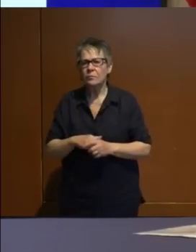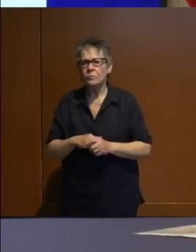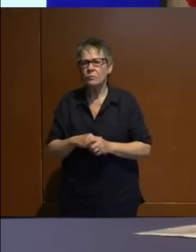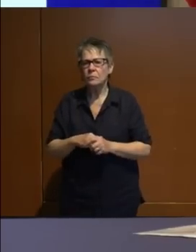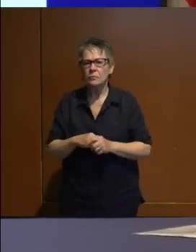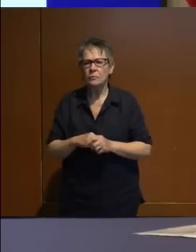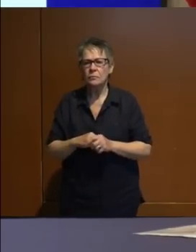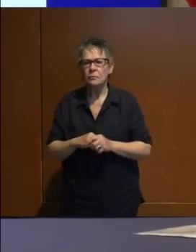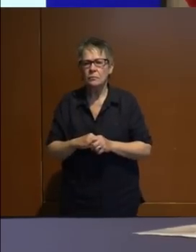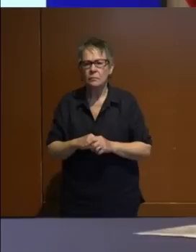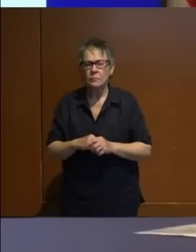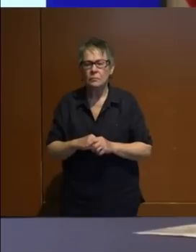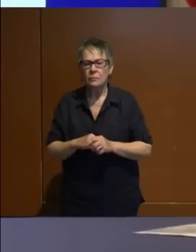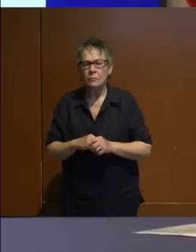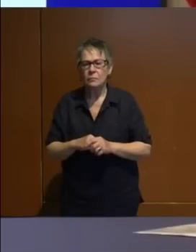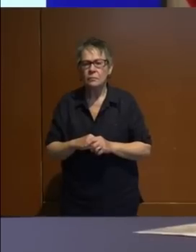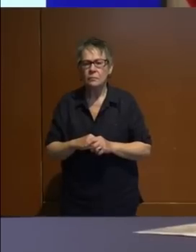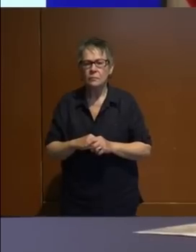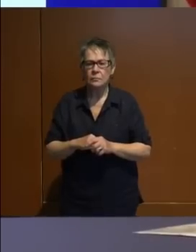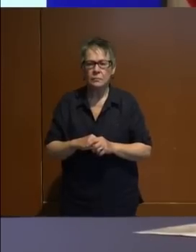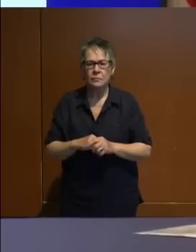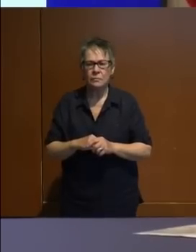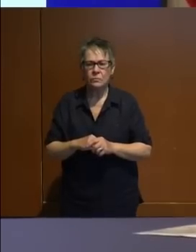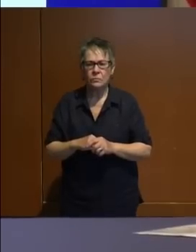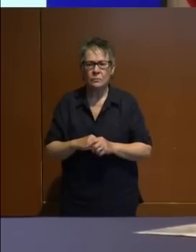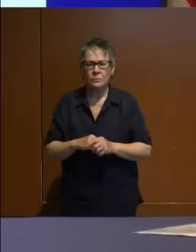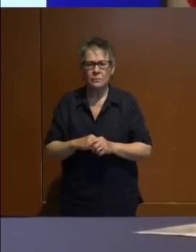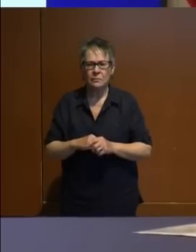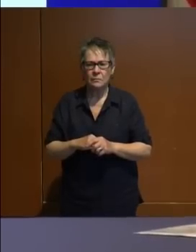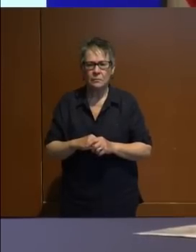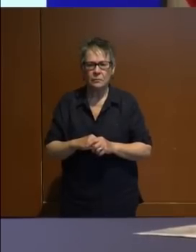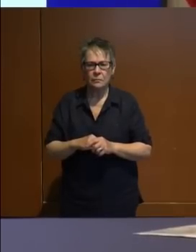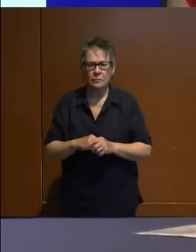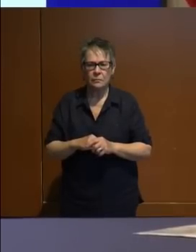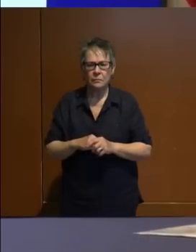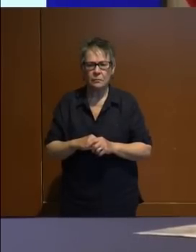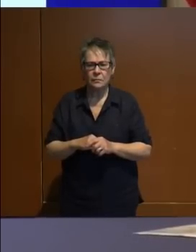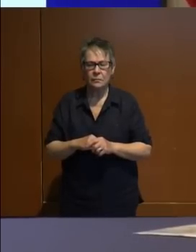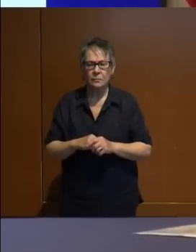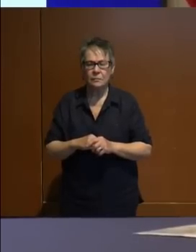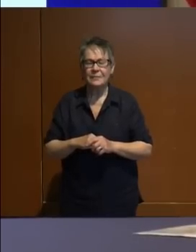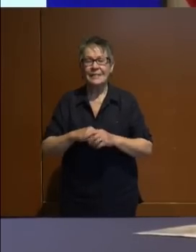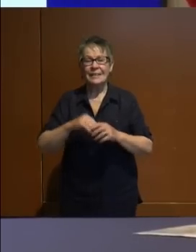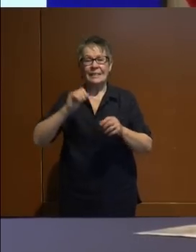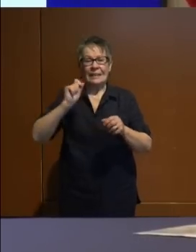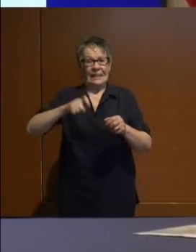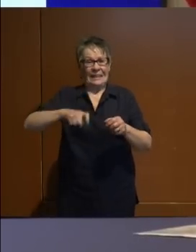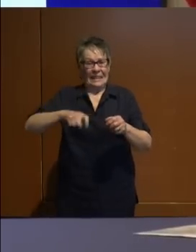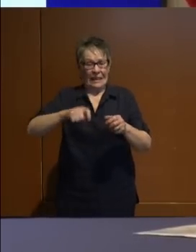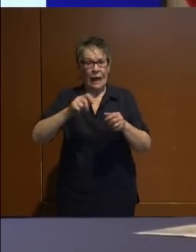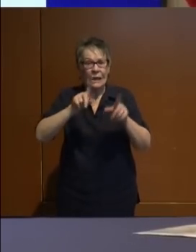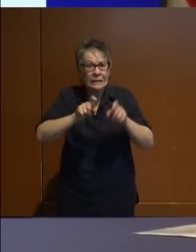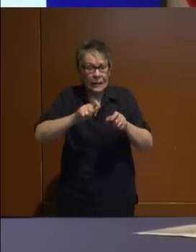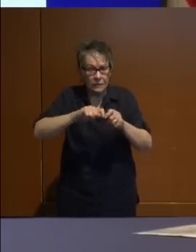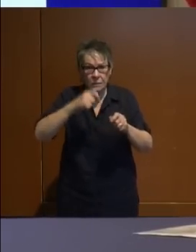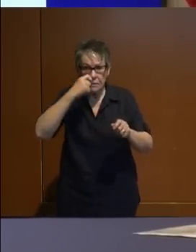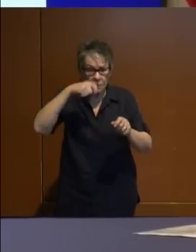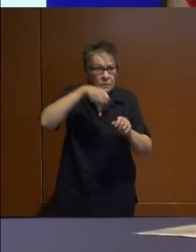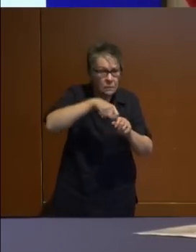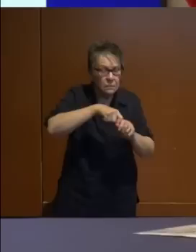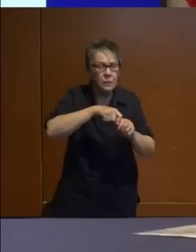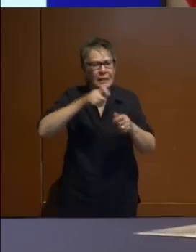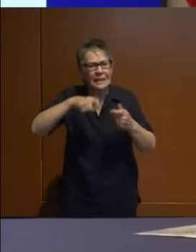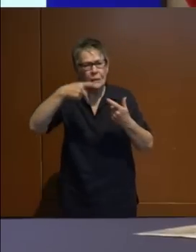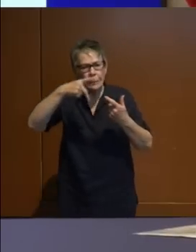it's healthcare workers, it's personal protective equipment, both of which are in short supply. One more time, healthcare